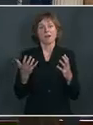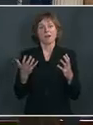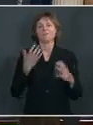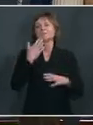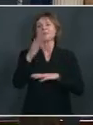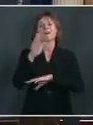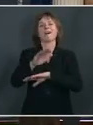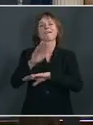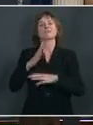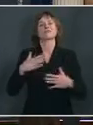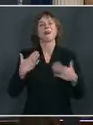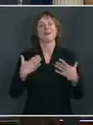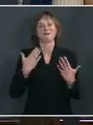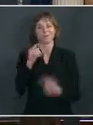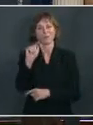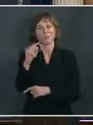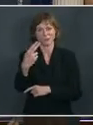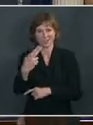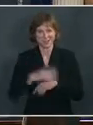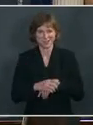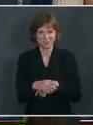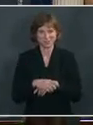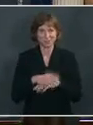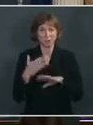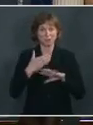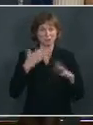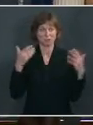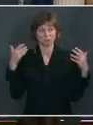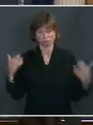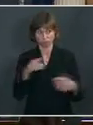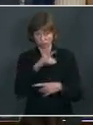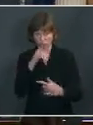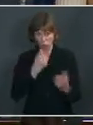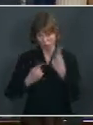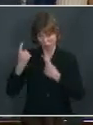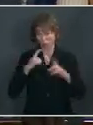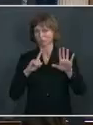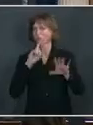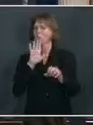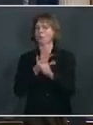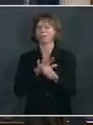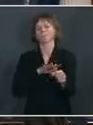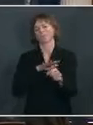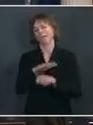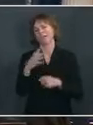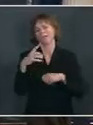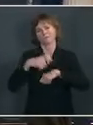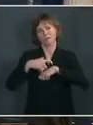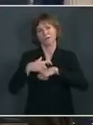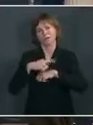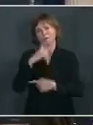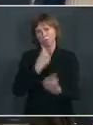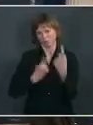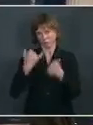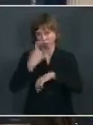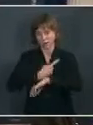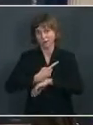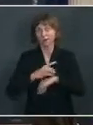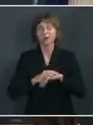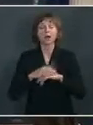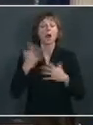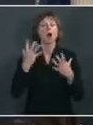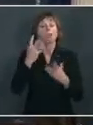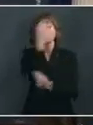Good afternoon and happy Thursday. Before we get into questions, and I promise ample time for questions today, I wanted to share just a